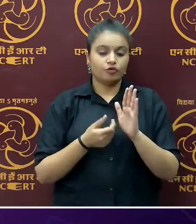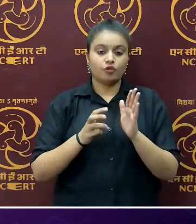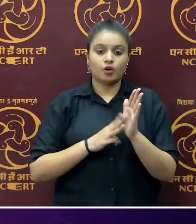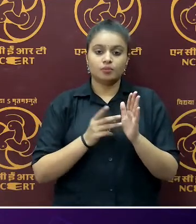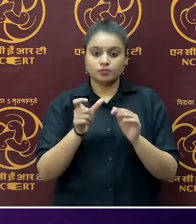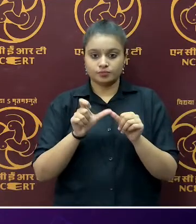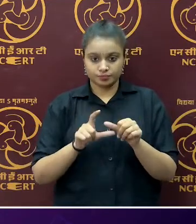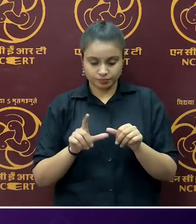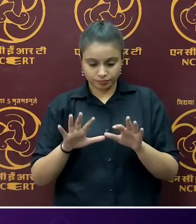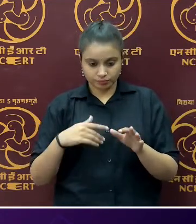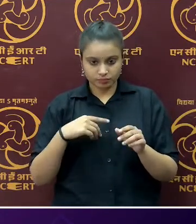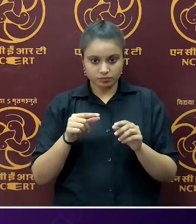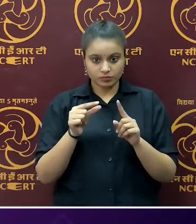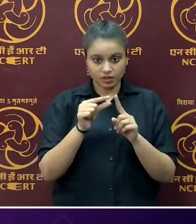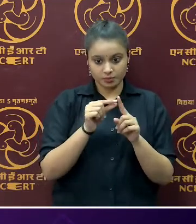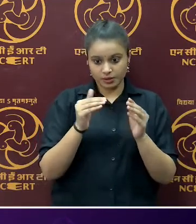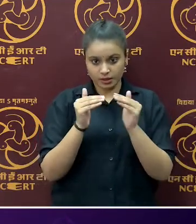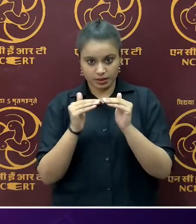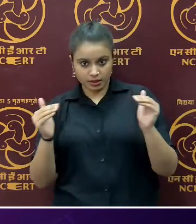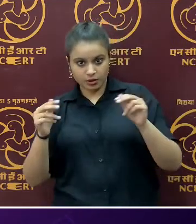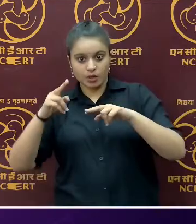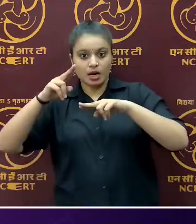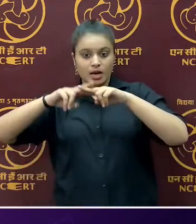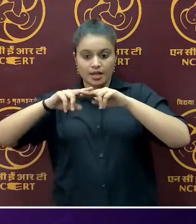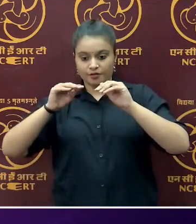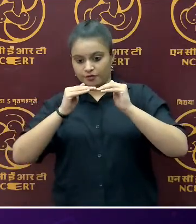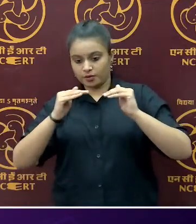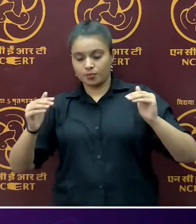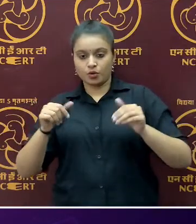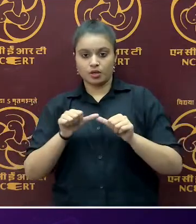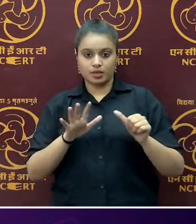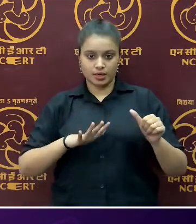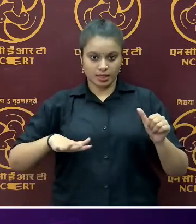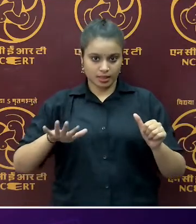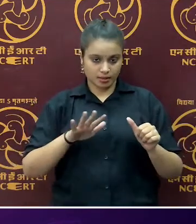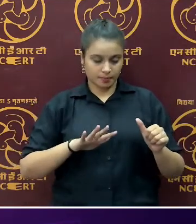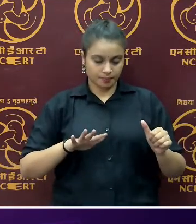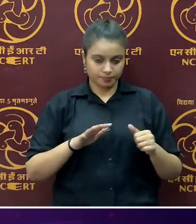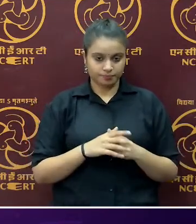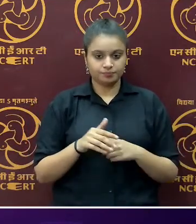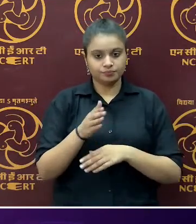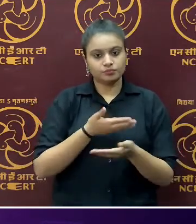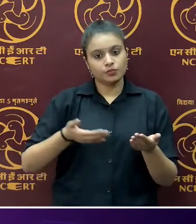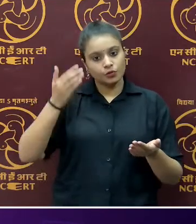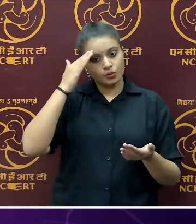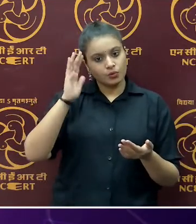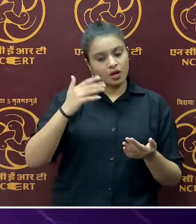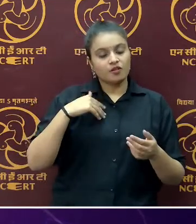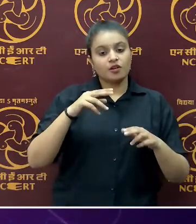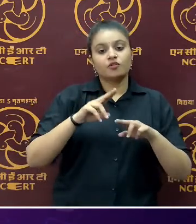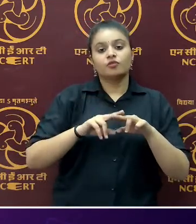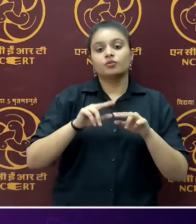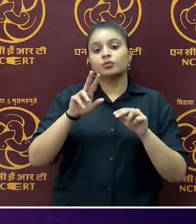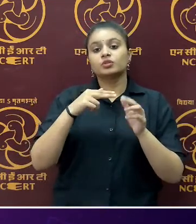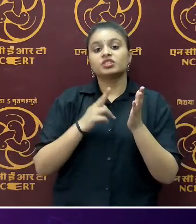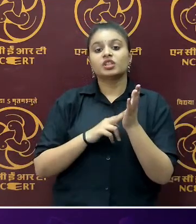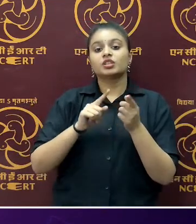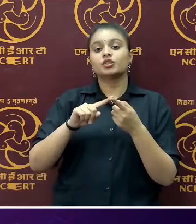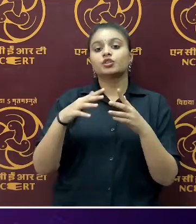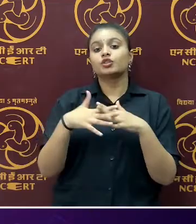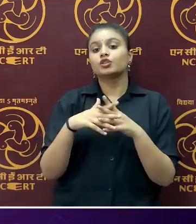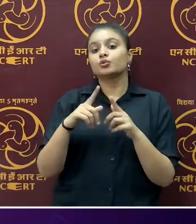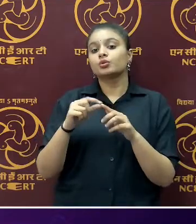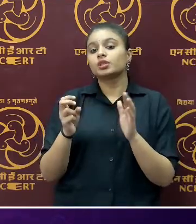here. Pressure is equals to force upon area. Okay. Now we know that force, it is measured in newtons